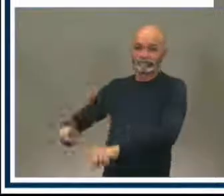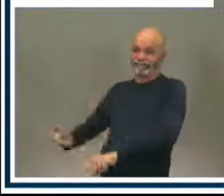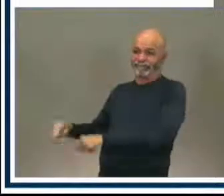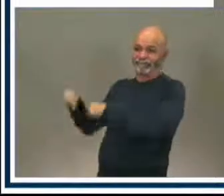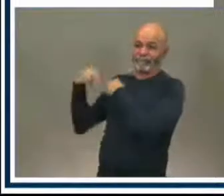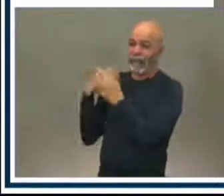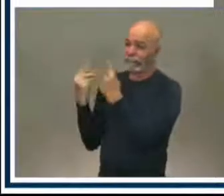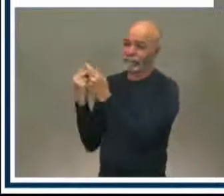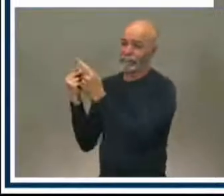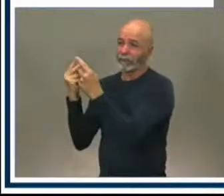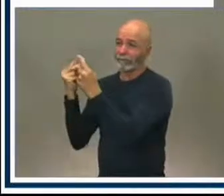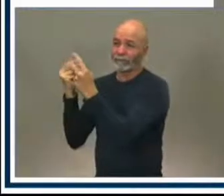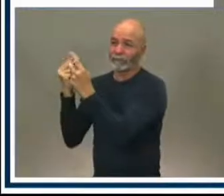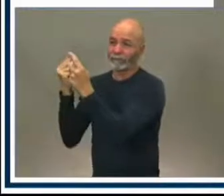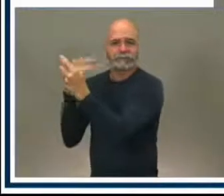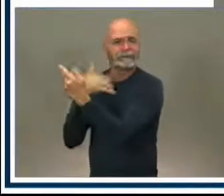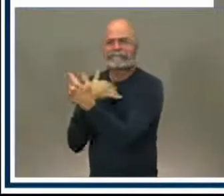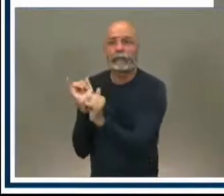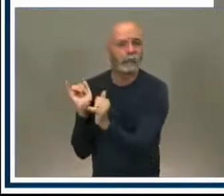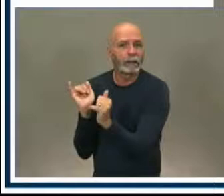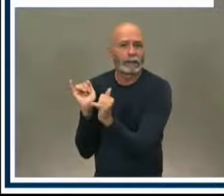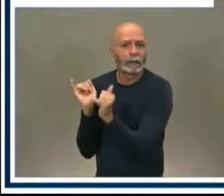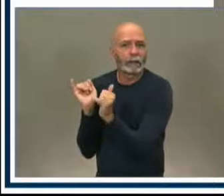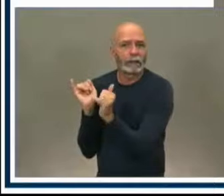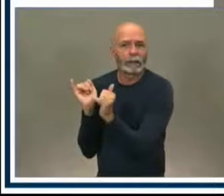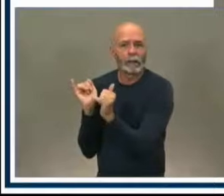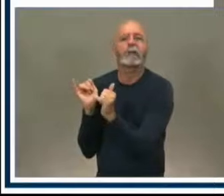is critical for Nova Scotians for